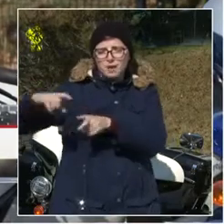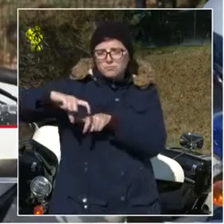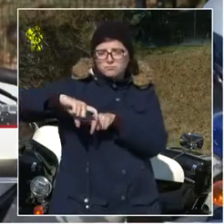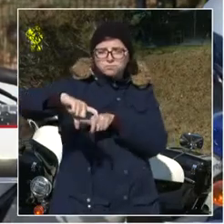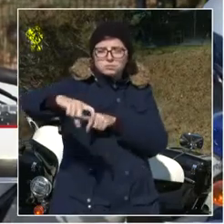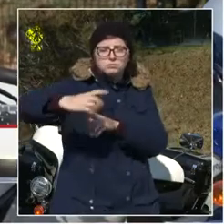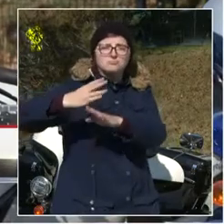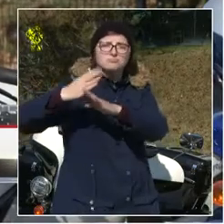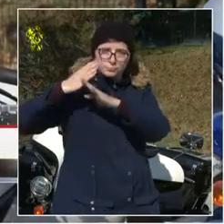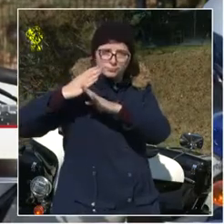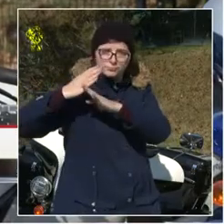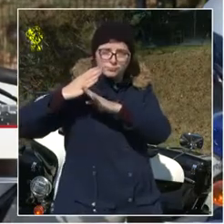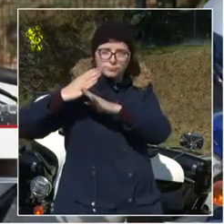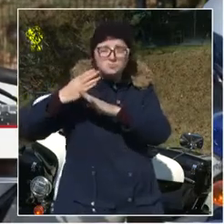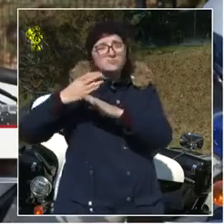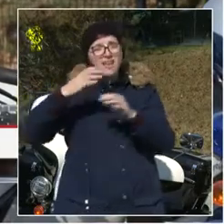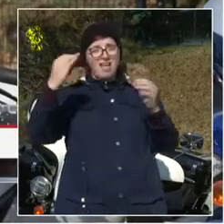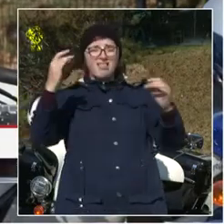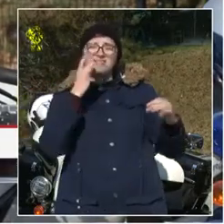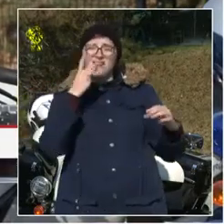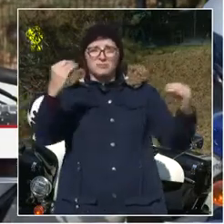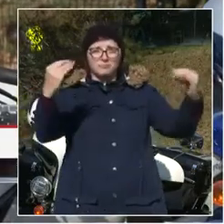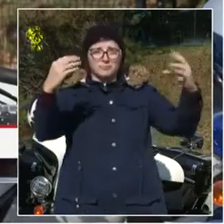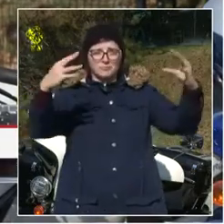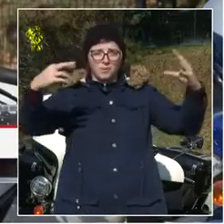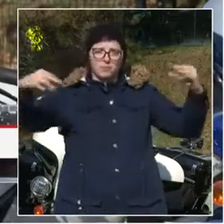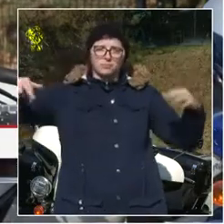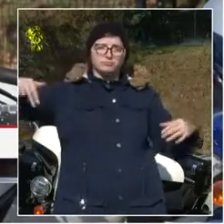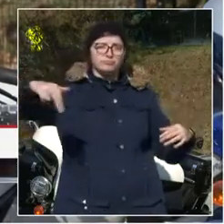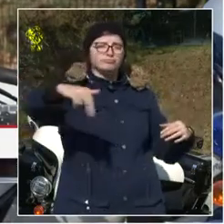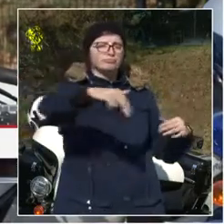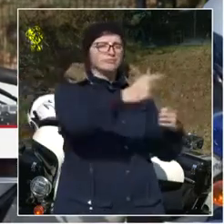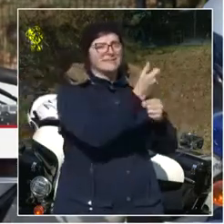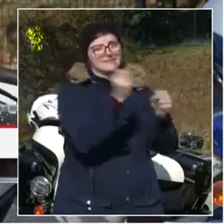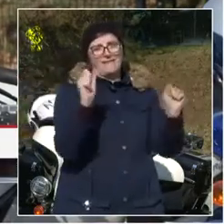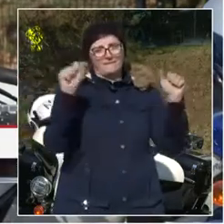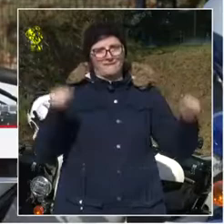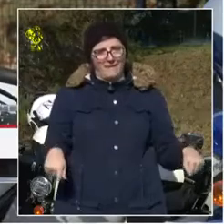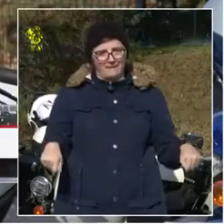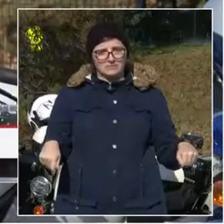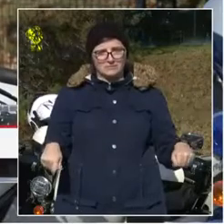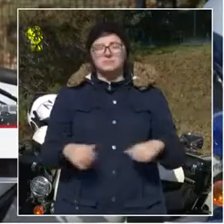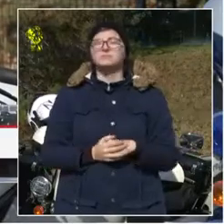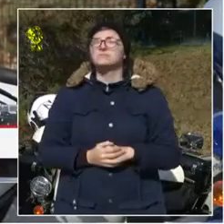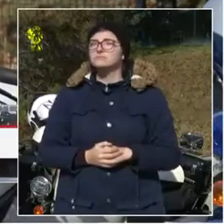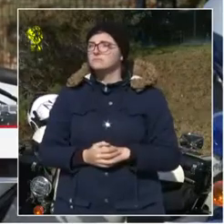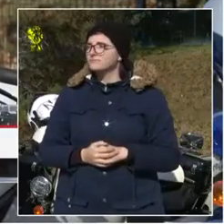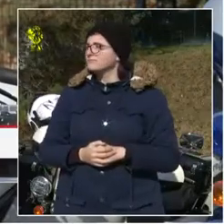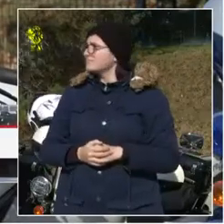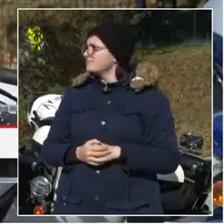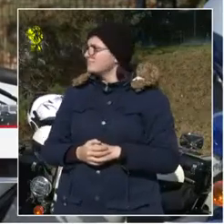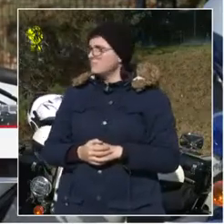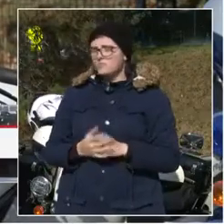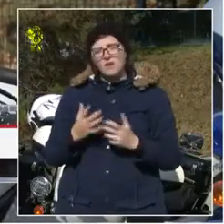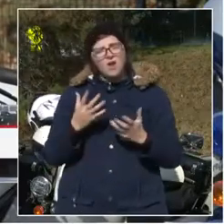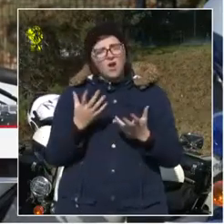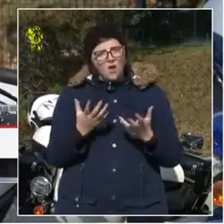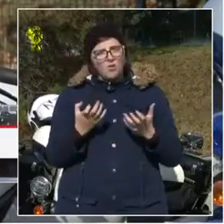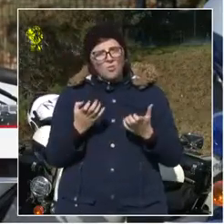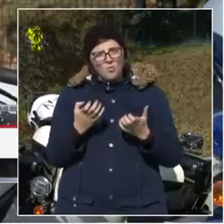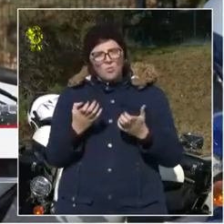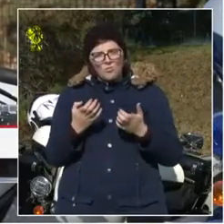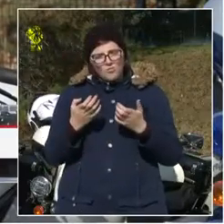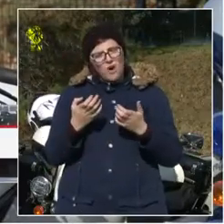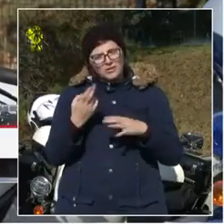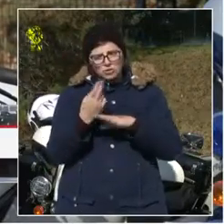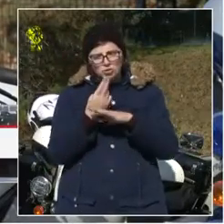to cross a busy street. We are implementing quick build traffic calming measures with temporary